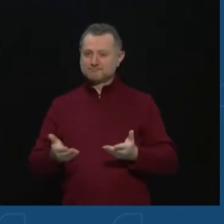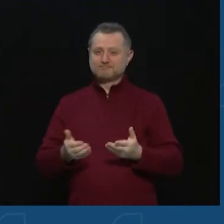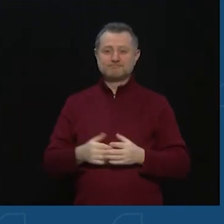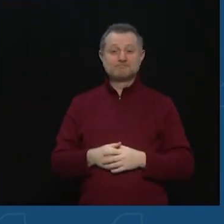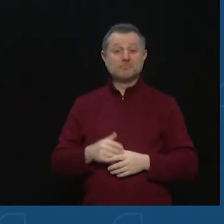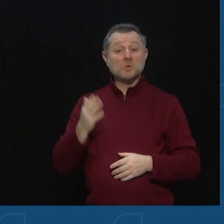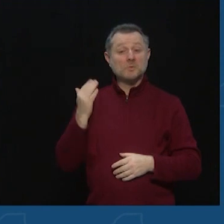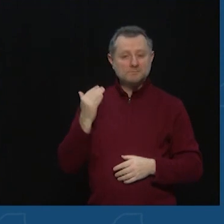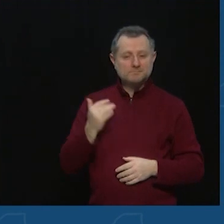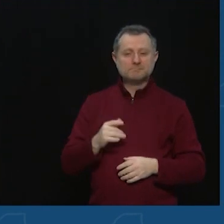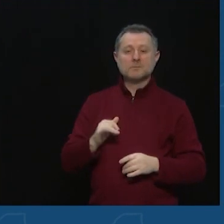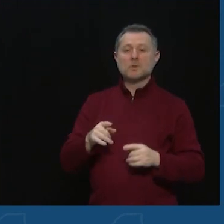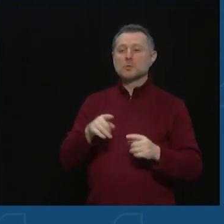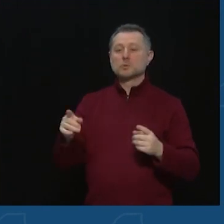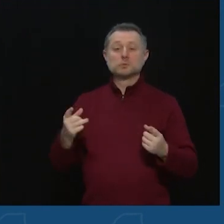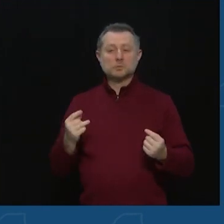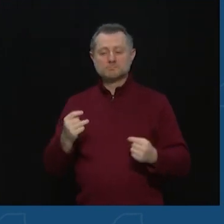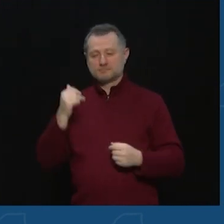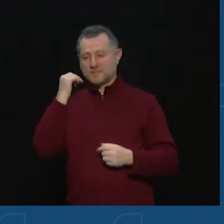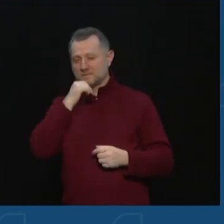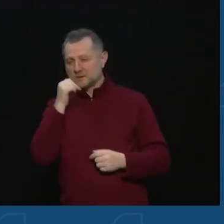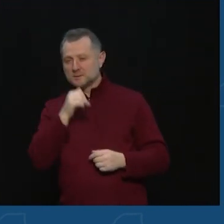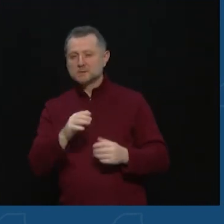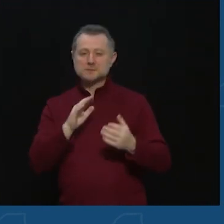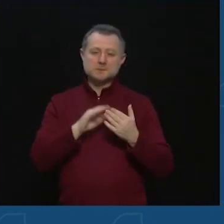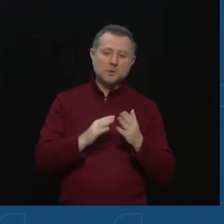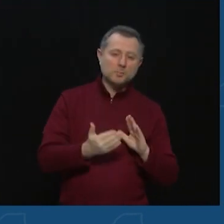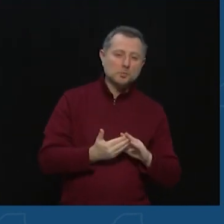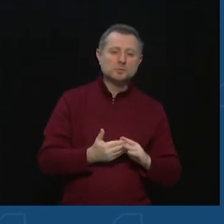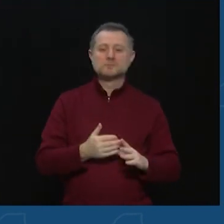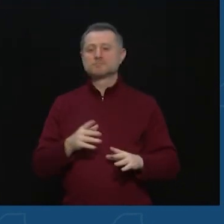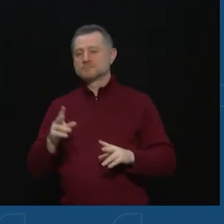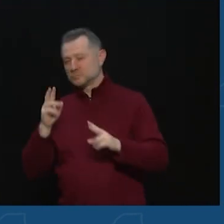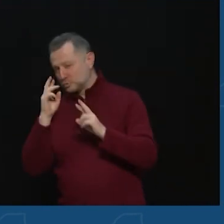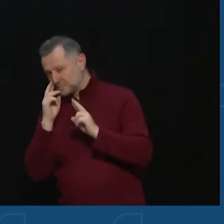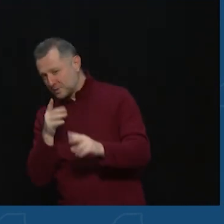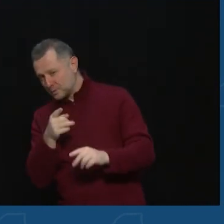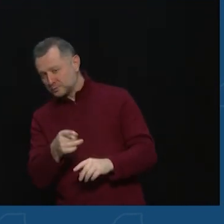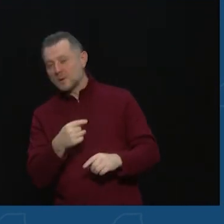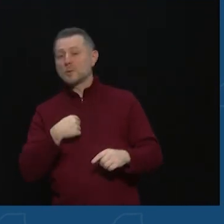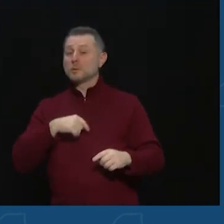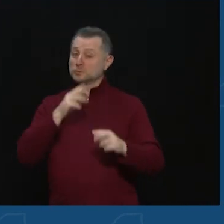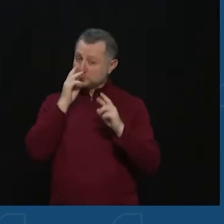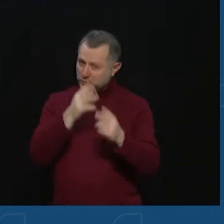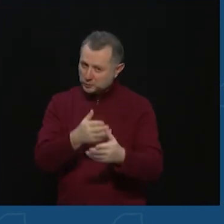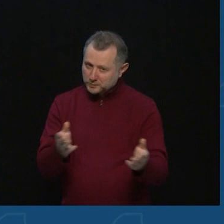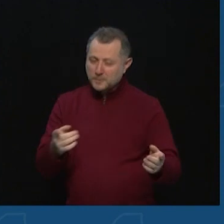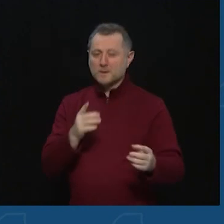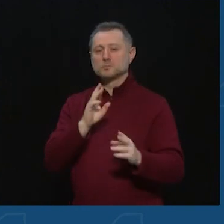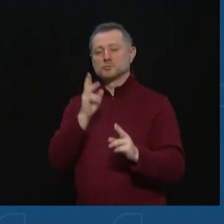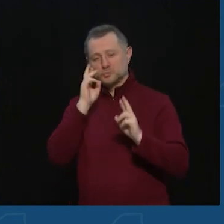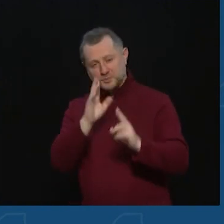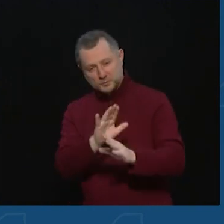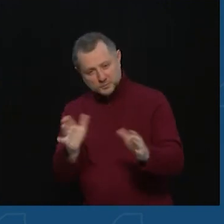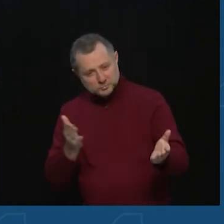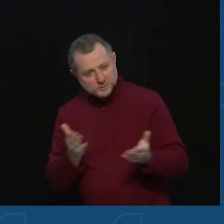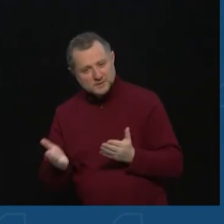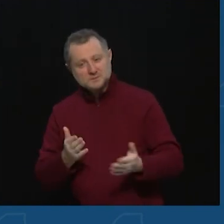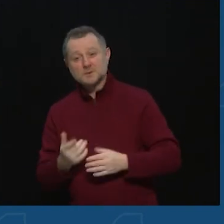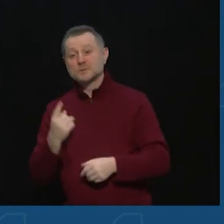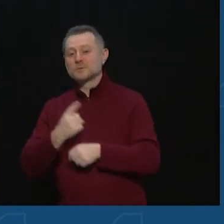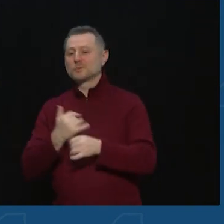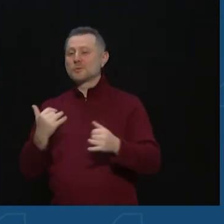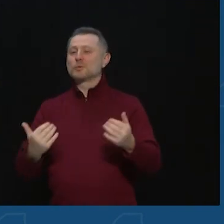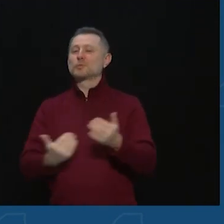and the community will respect you. I respect you. I honor your service. And this is a whole new day for New